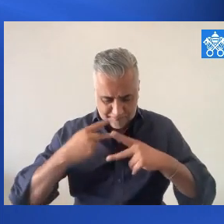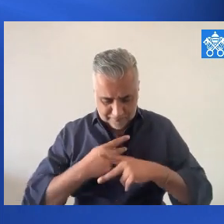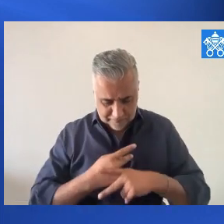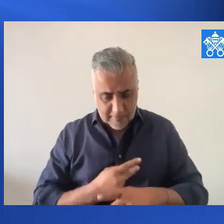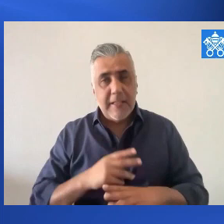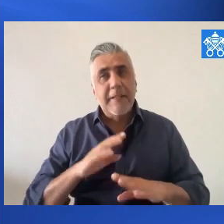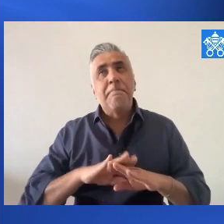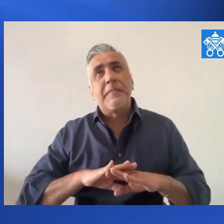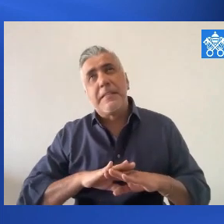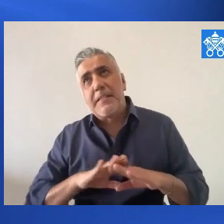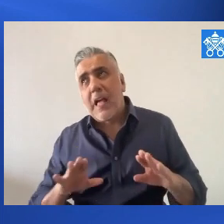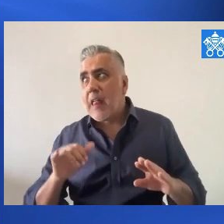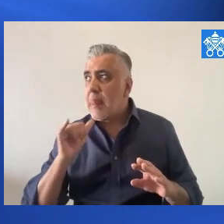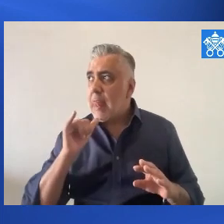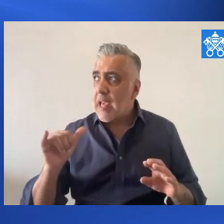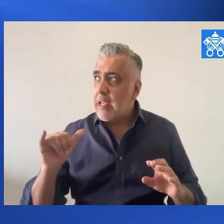certainty.